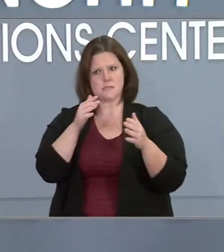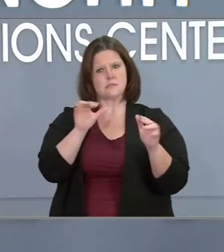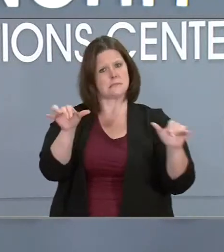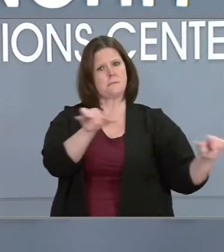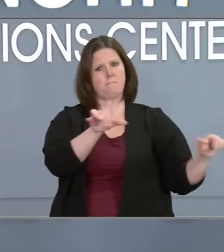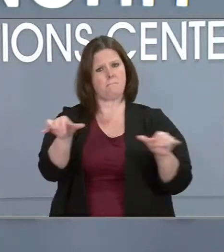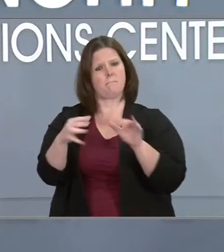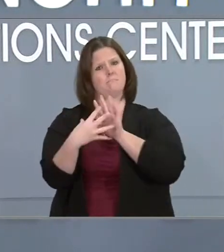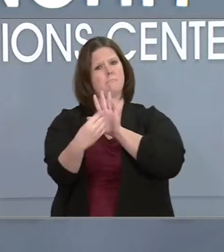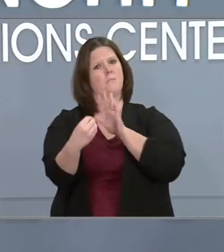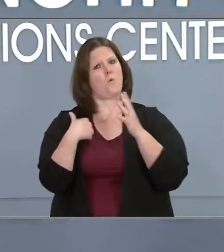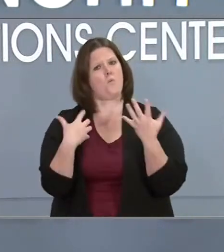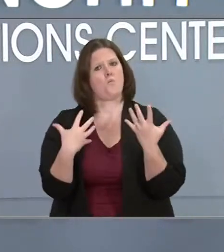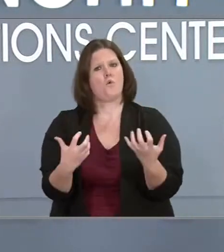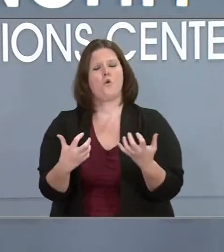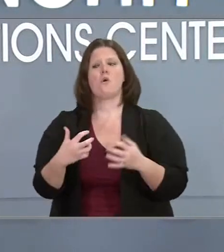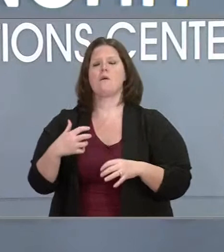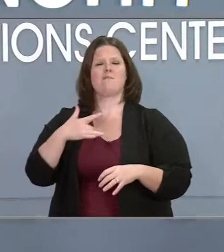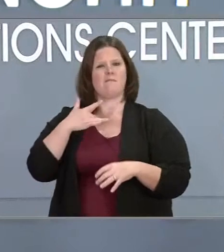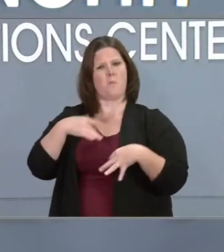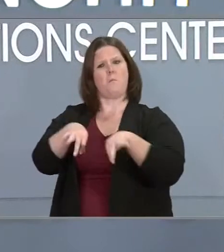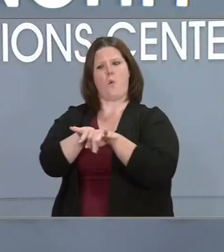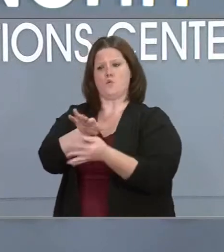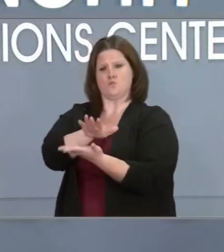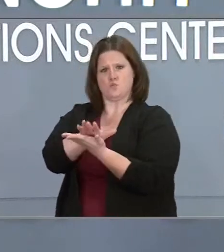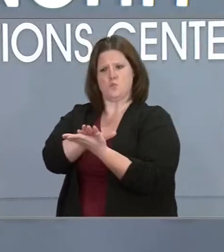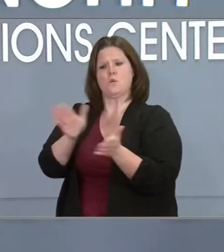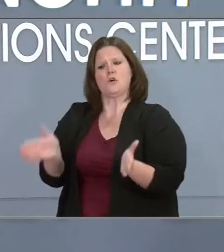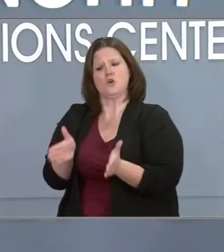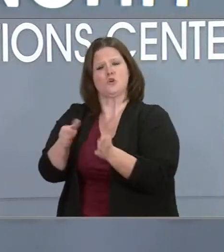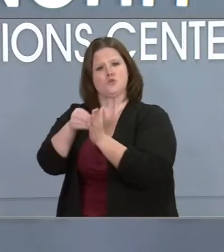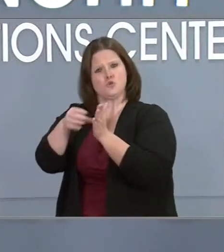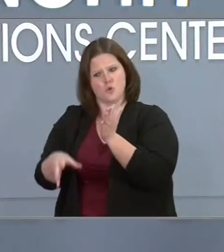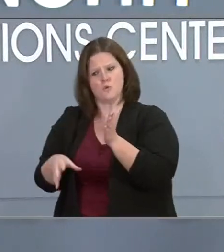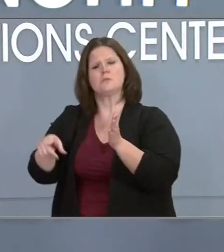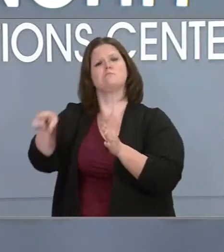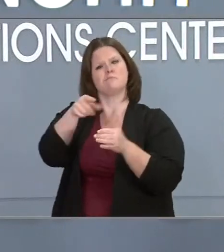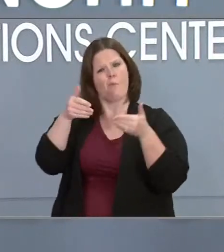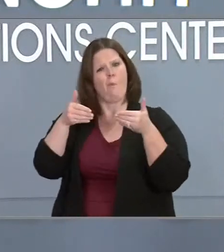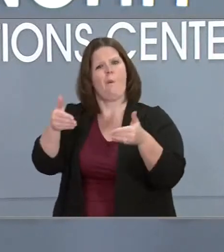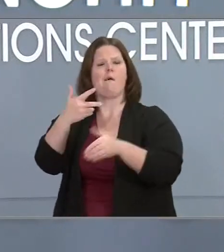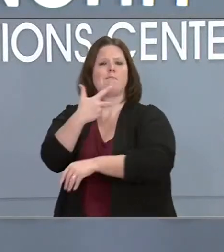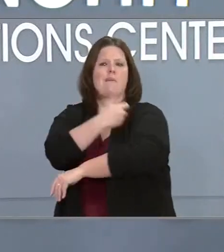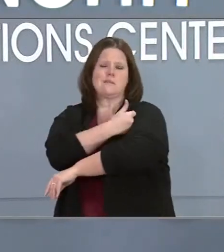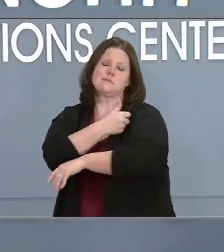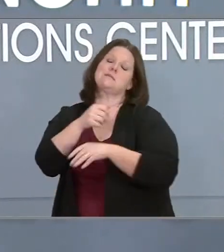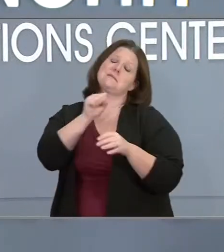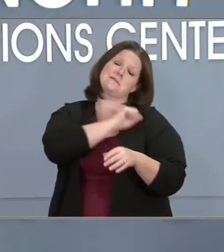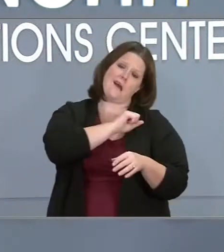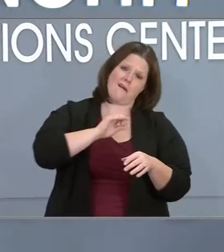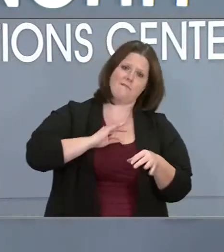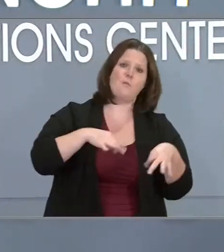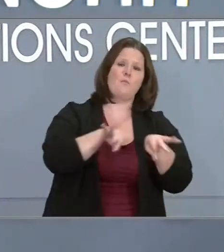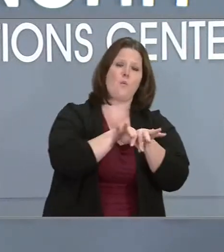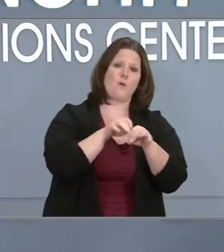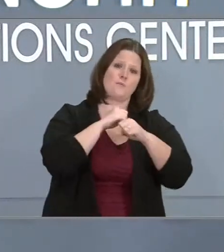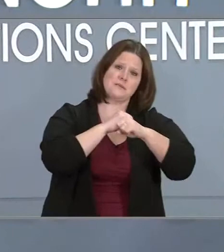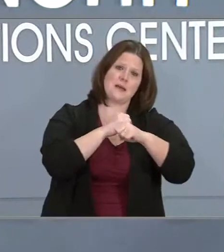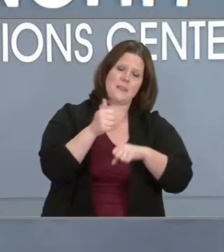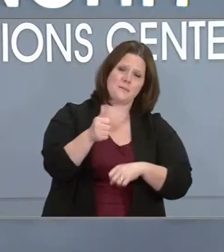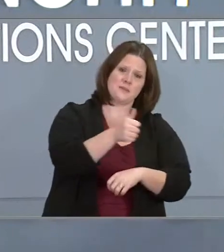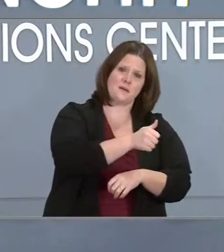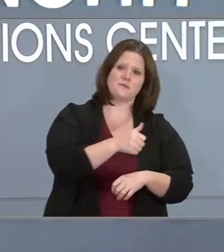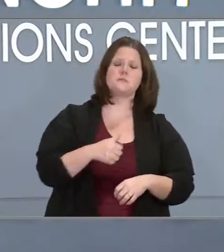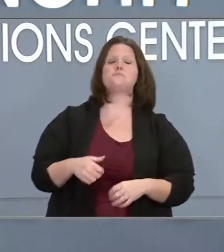to protect their students. For them to get vaccinated, it's also important to protect themselves. A question for Dr.